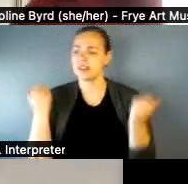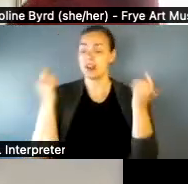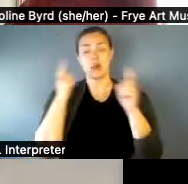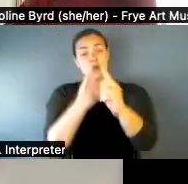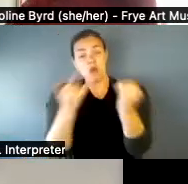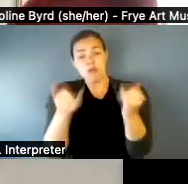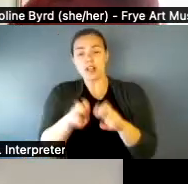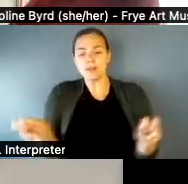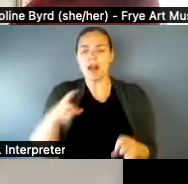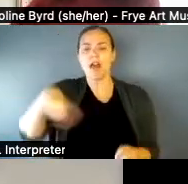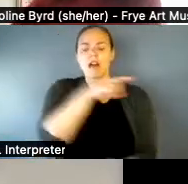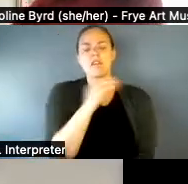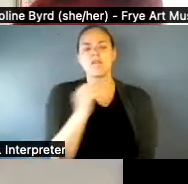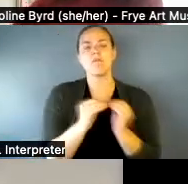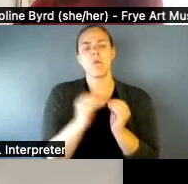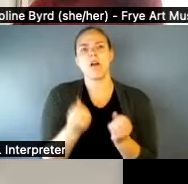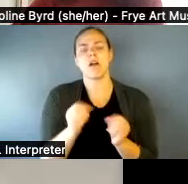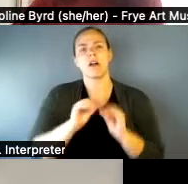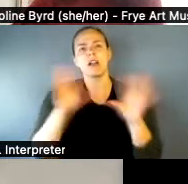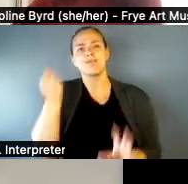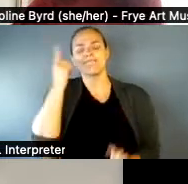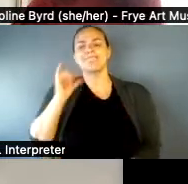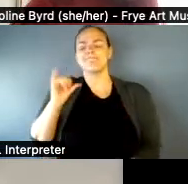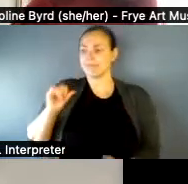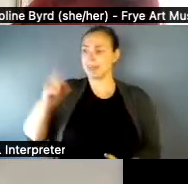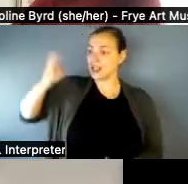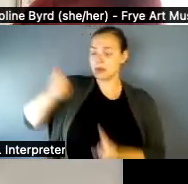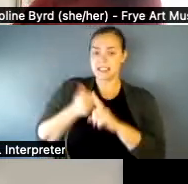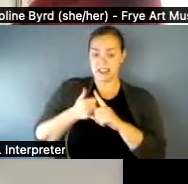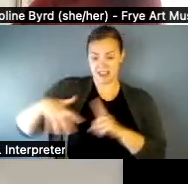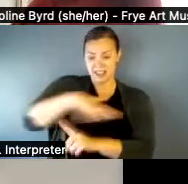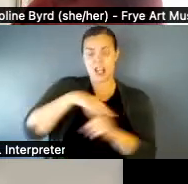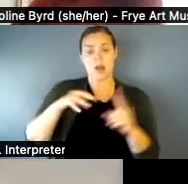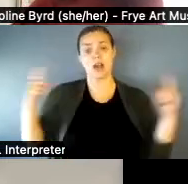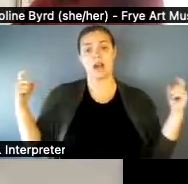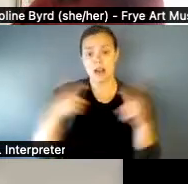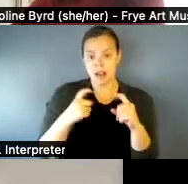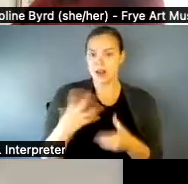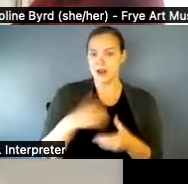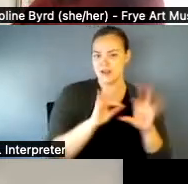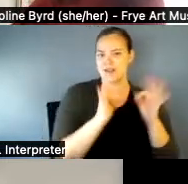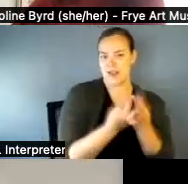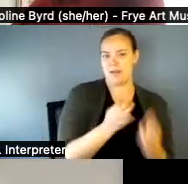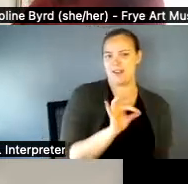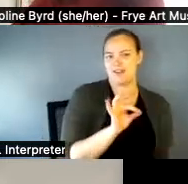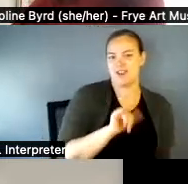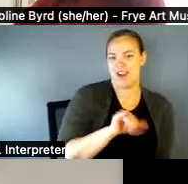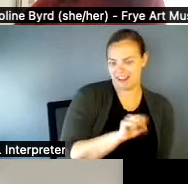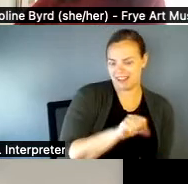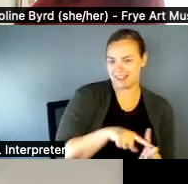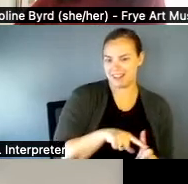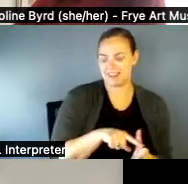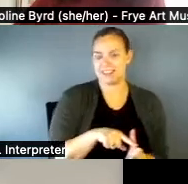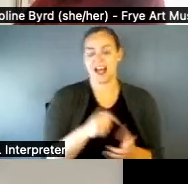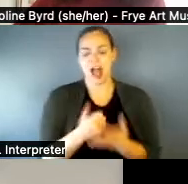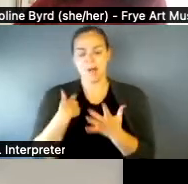deeper awareness of the complexities of these histories, including the Fryes, while deepening our understanding of our